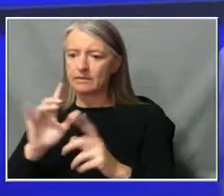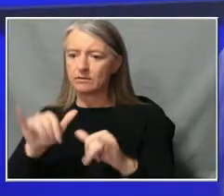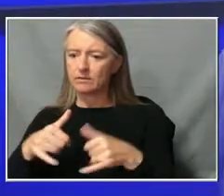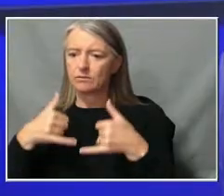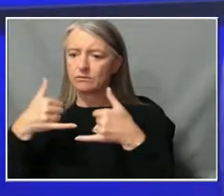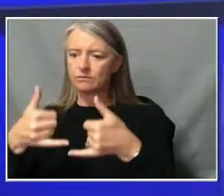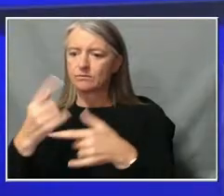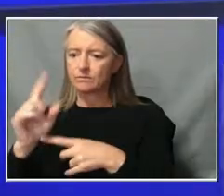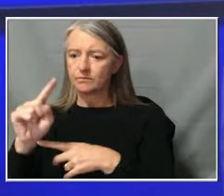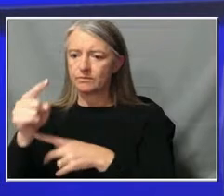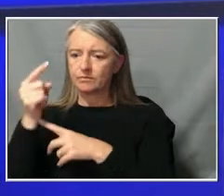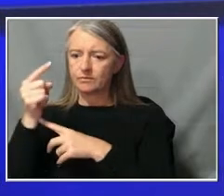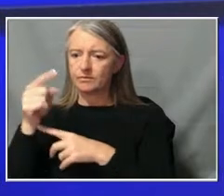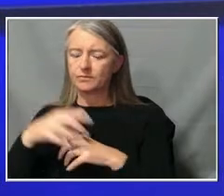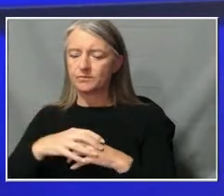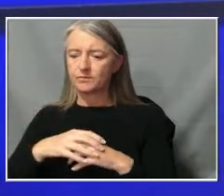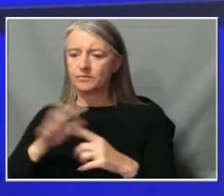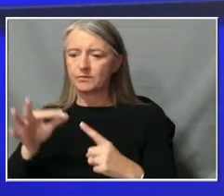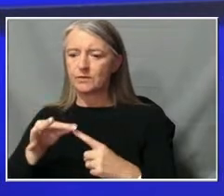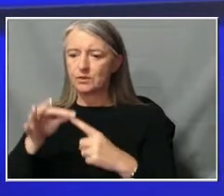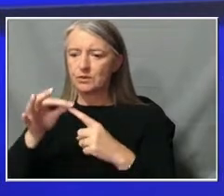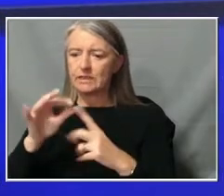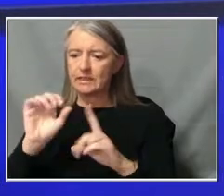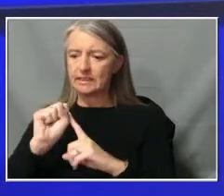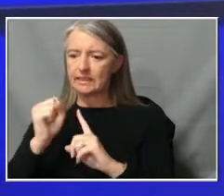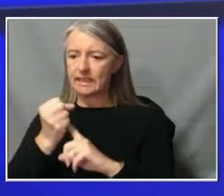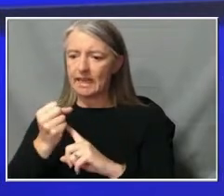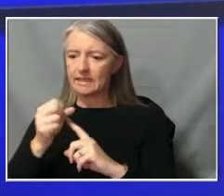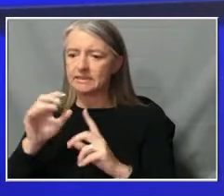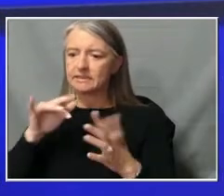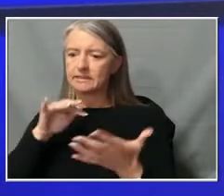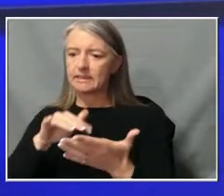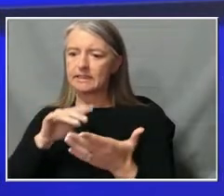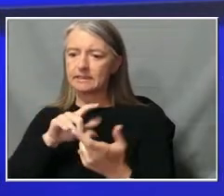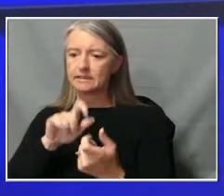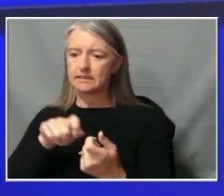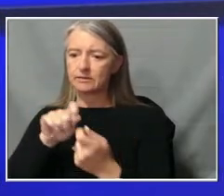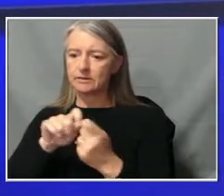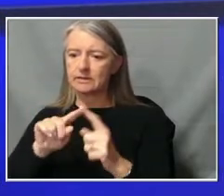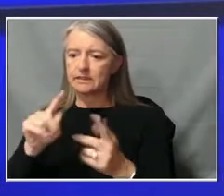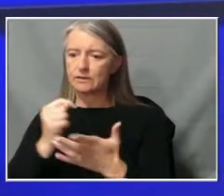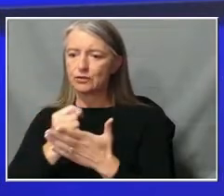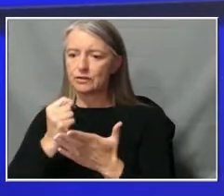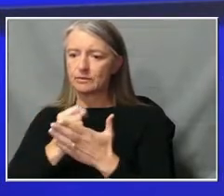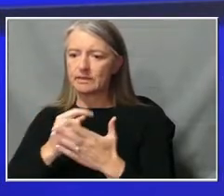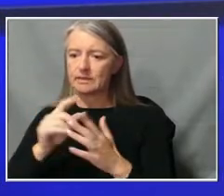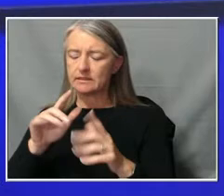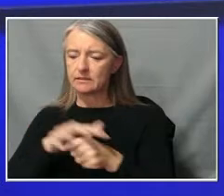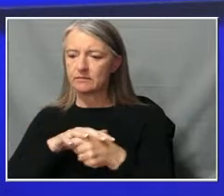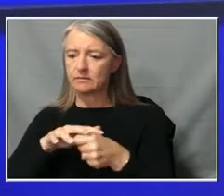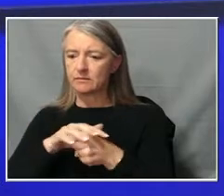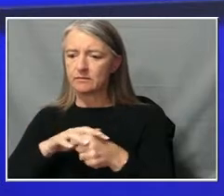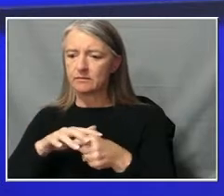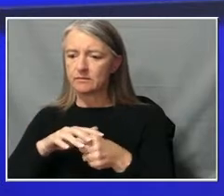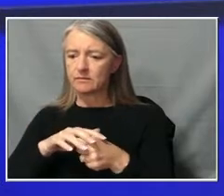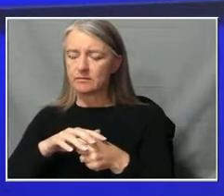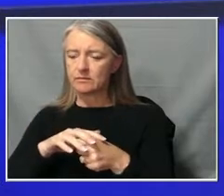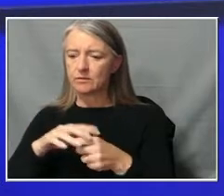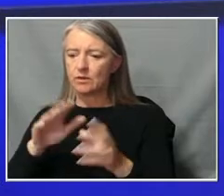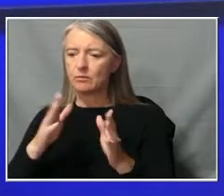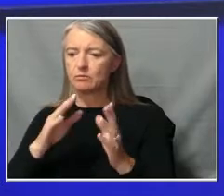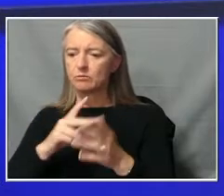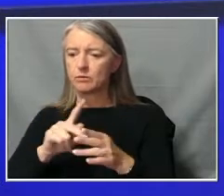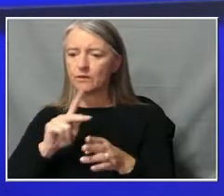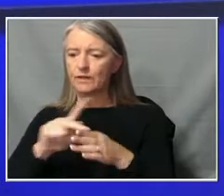are unique case studies, essentially, specific to different treatment sites. Professional organizations will sponsor